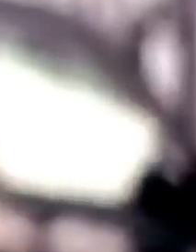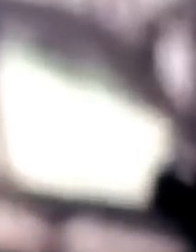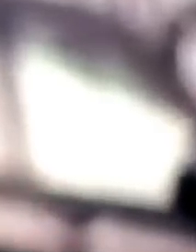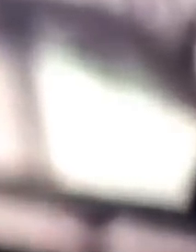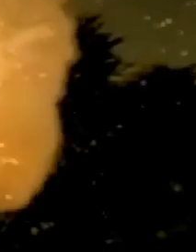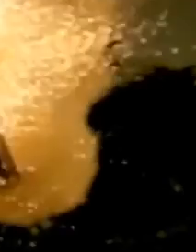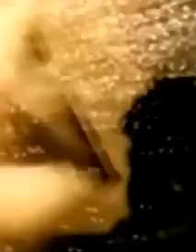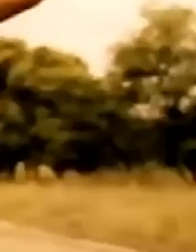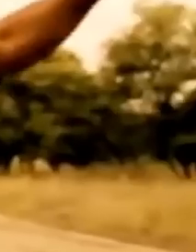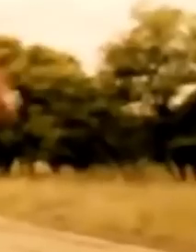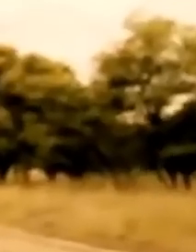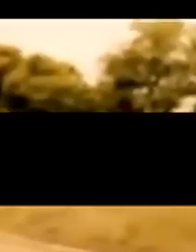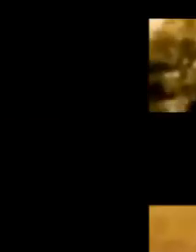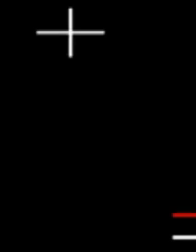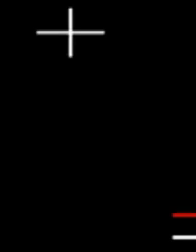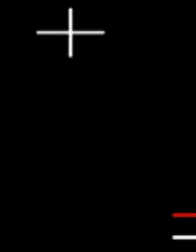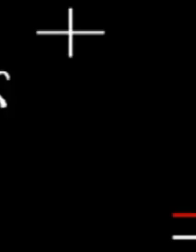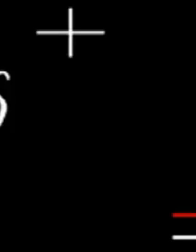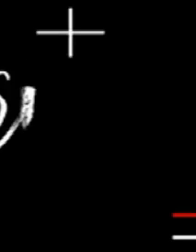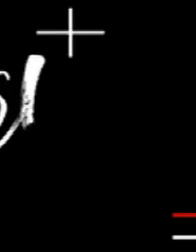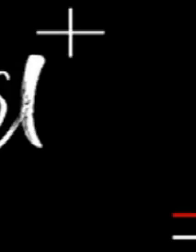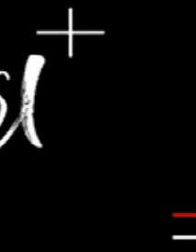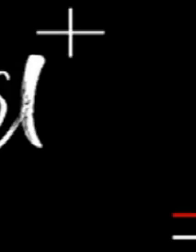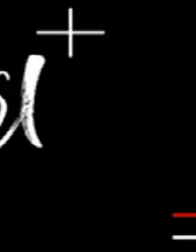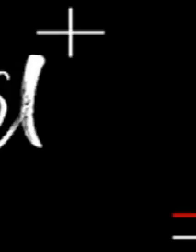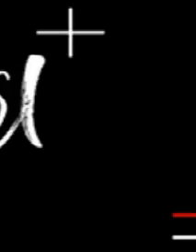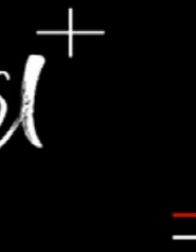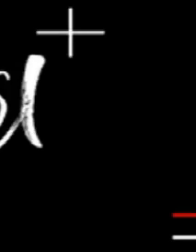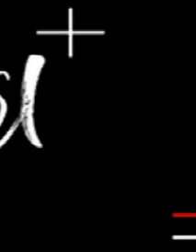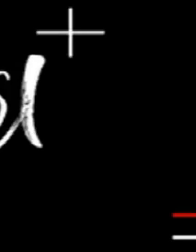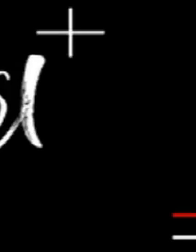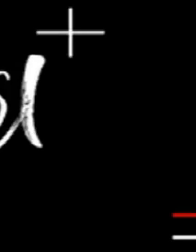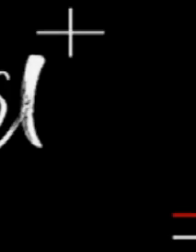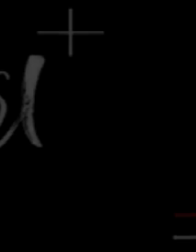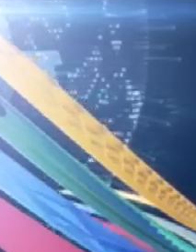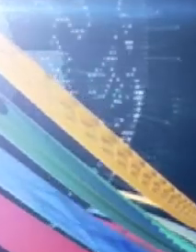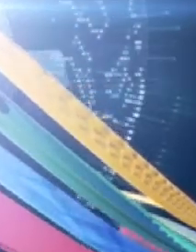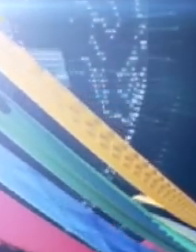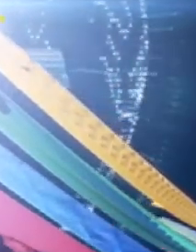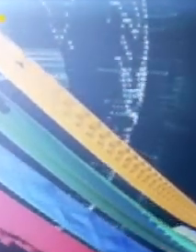more. Be sure to tune into Trends Travel Saturdays at 5:30 p.m.